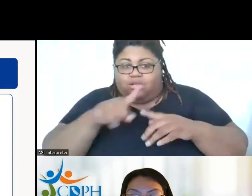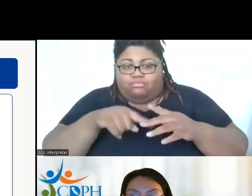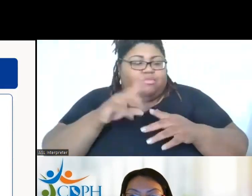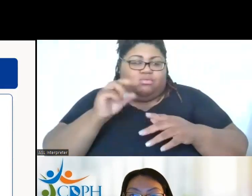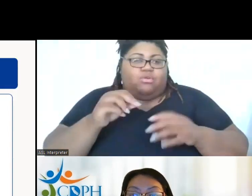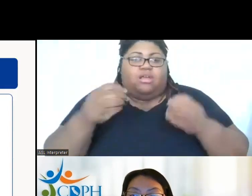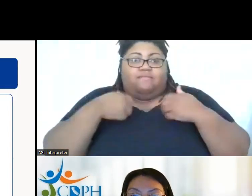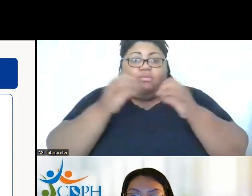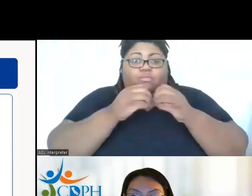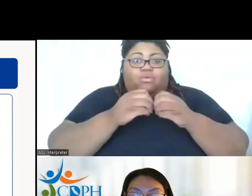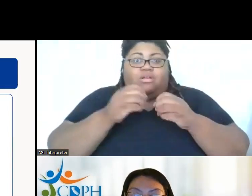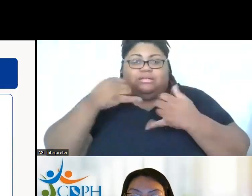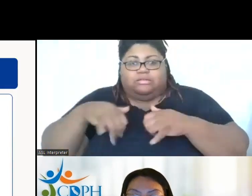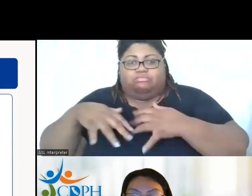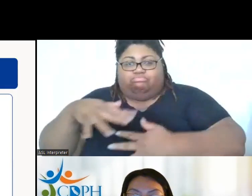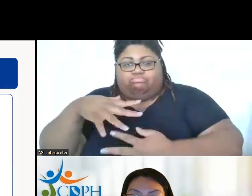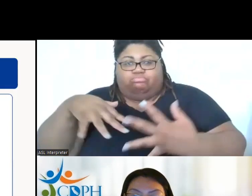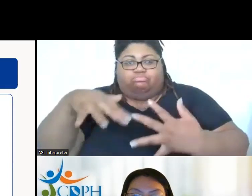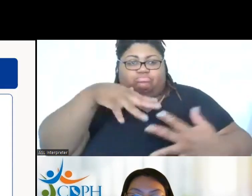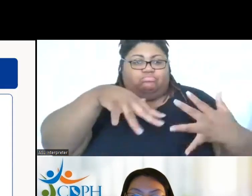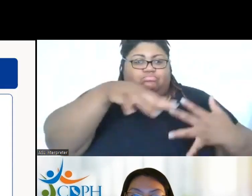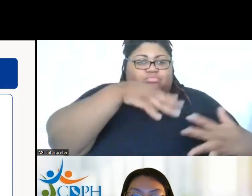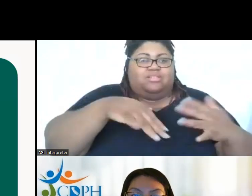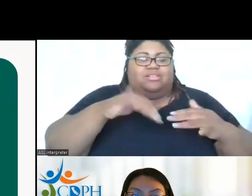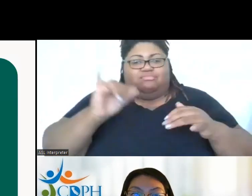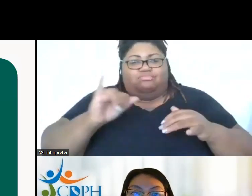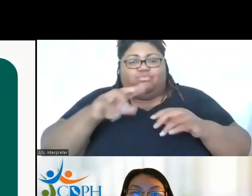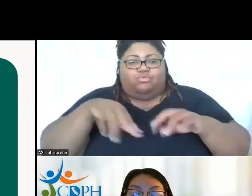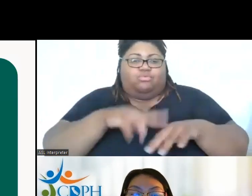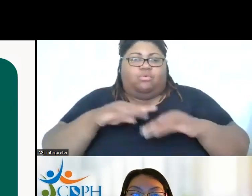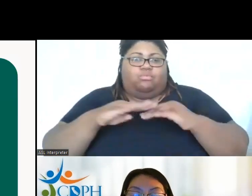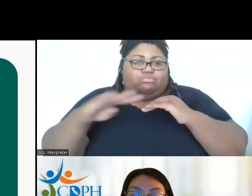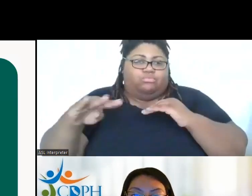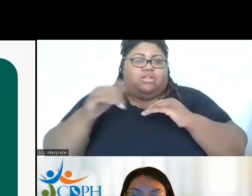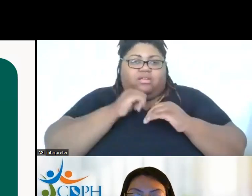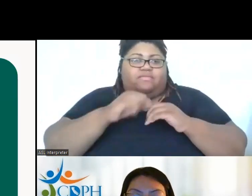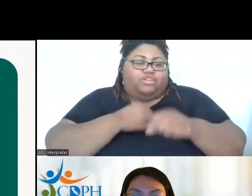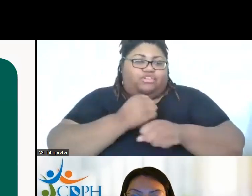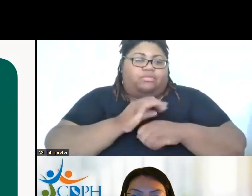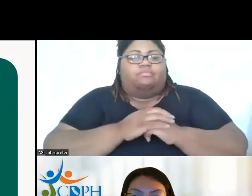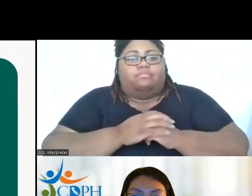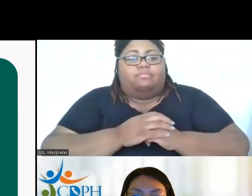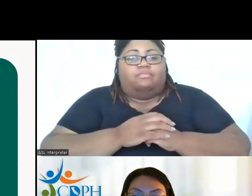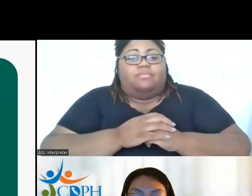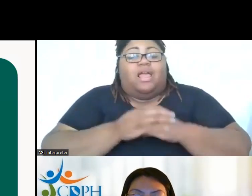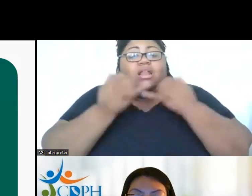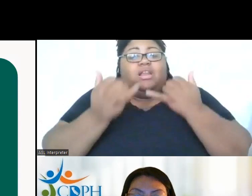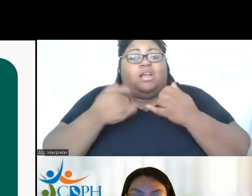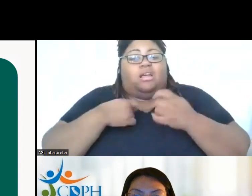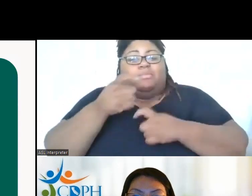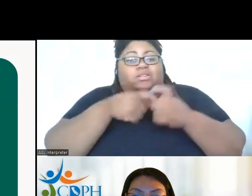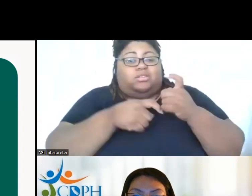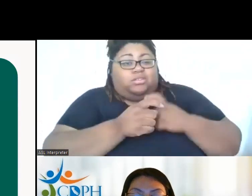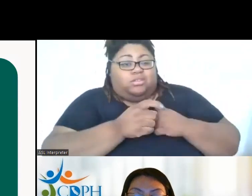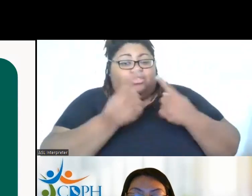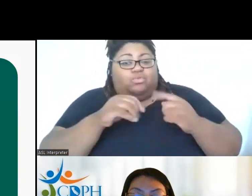to circulate at levels that we typically expect every year. And so with that, I'm going to switch gears a little bit to really